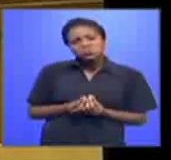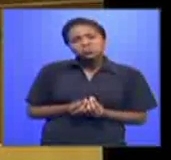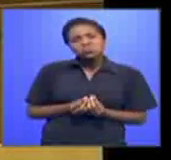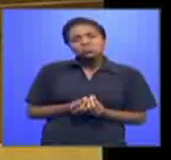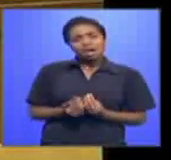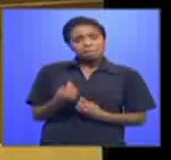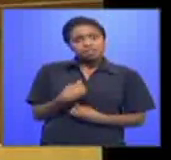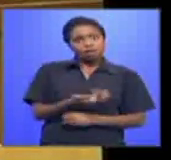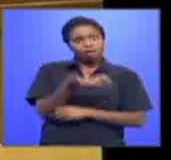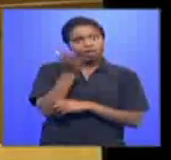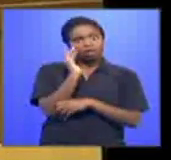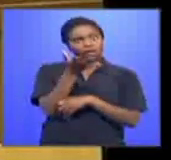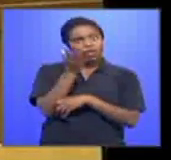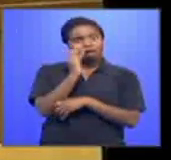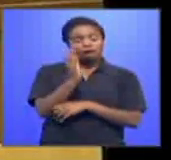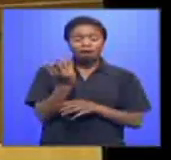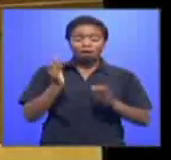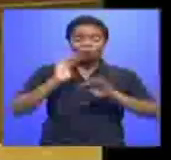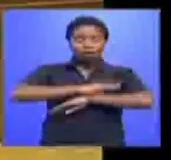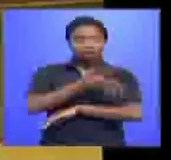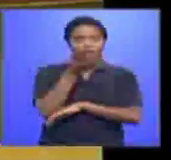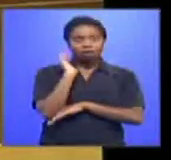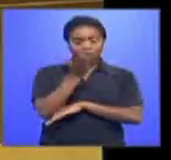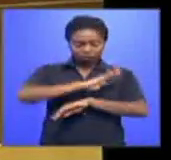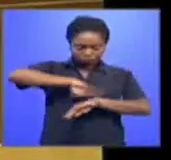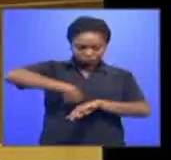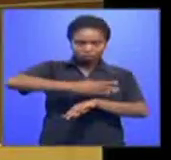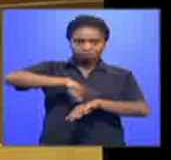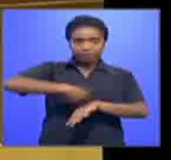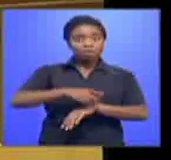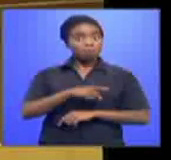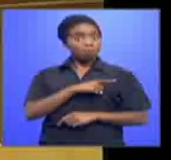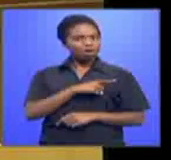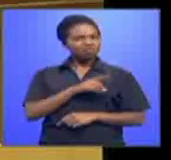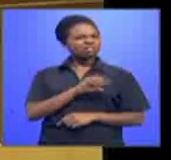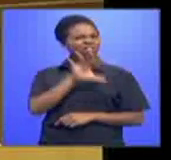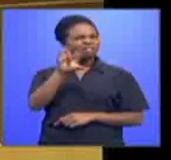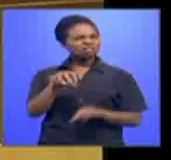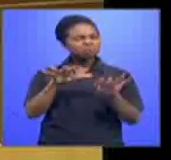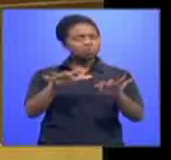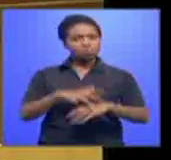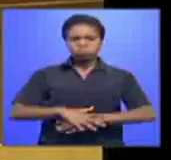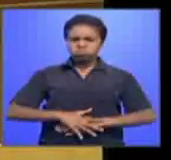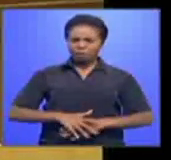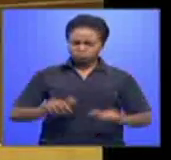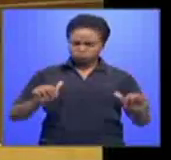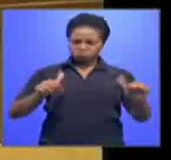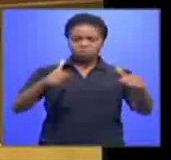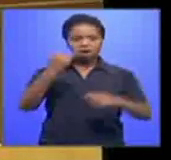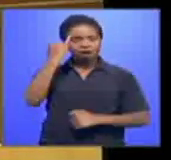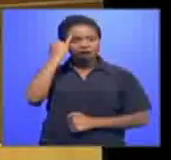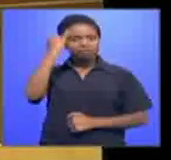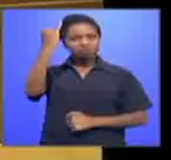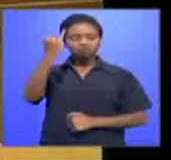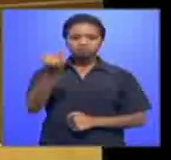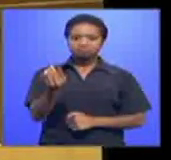Otherwise, I would be standing here for the whole night. Because people in this country do have ideas, and they do give